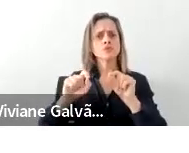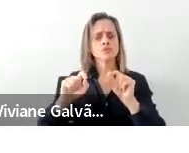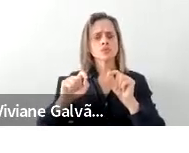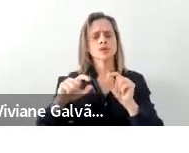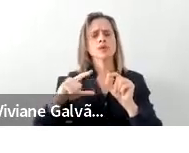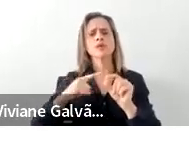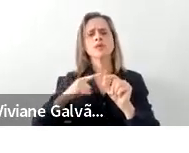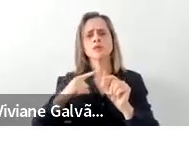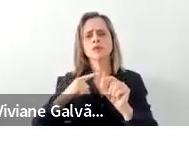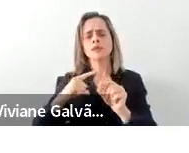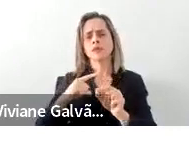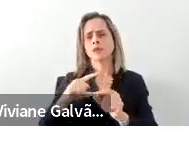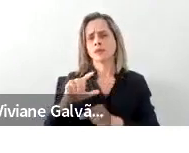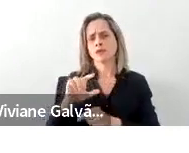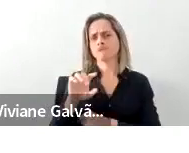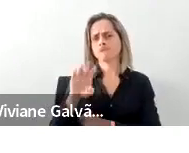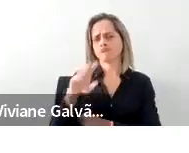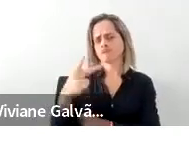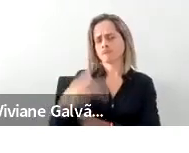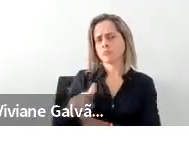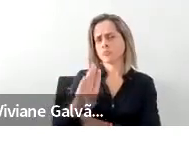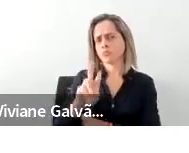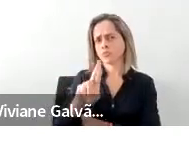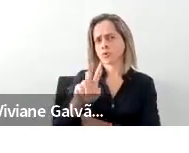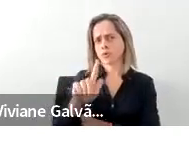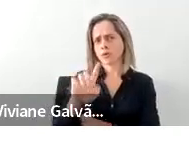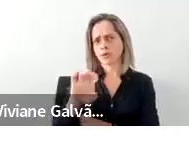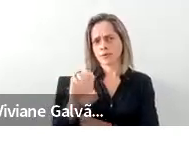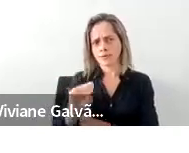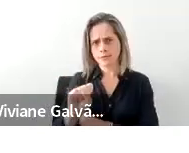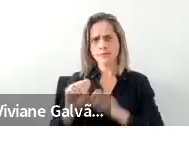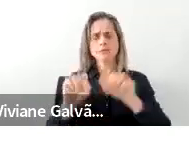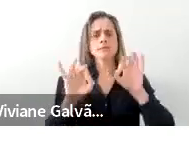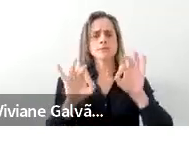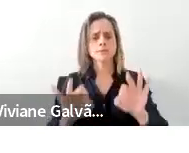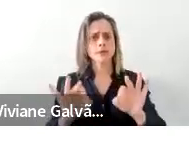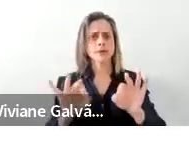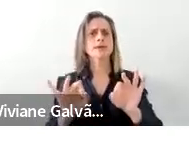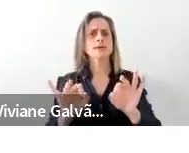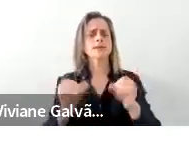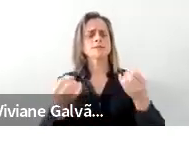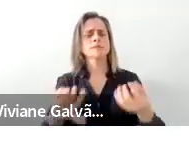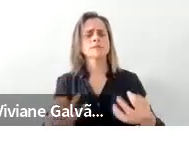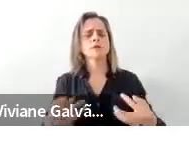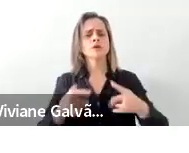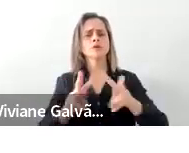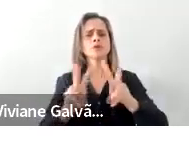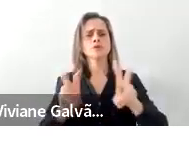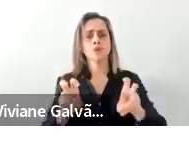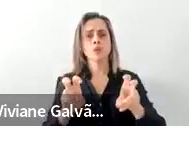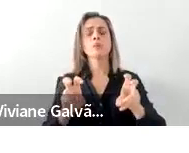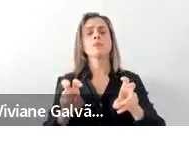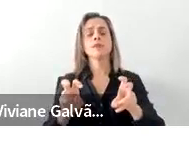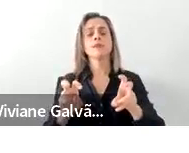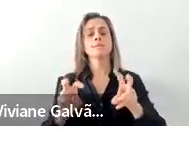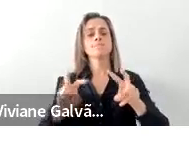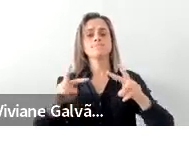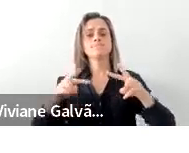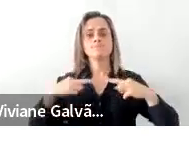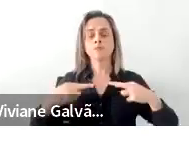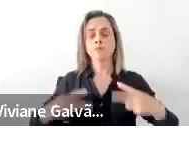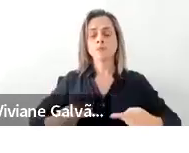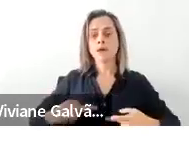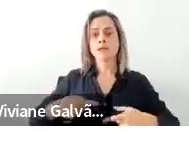individual, when he's not yet torn himself loose from the umbilical cord of his natural species connection with other